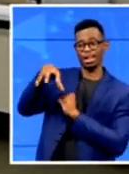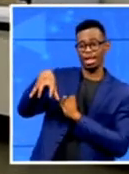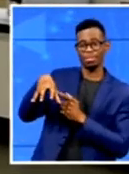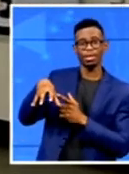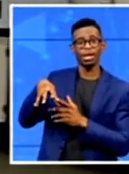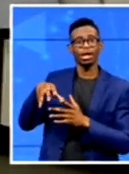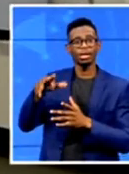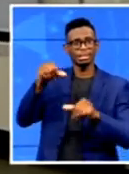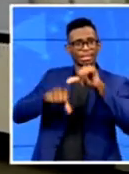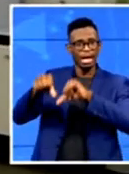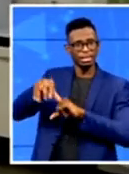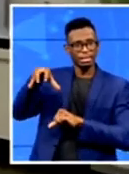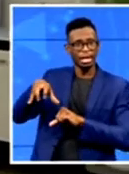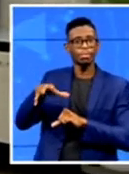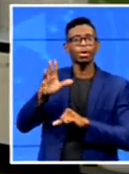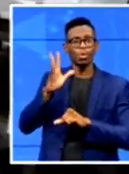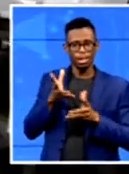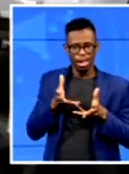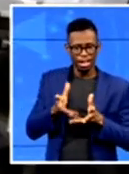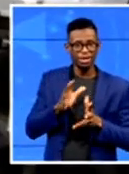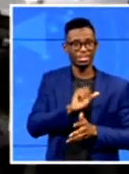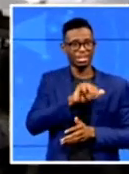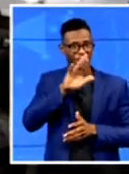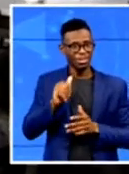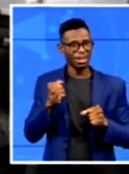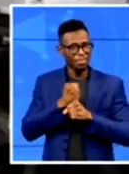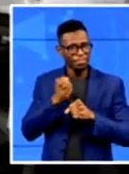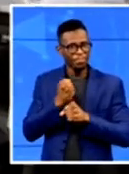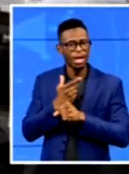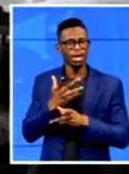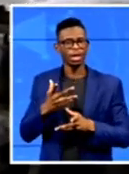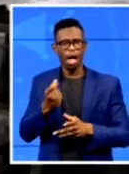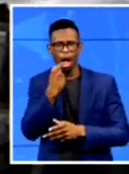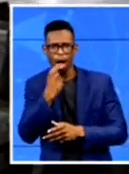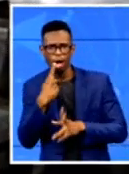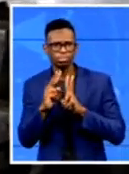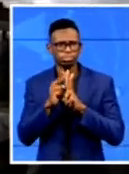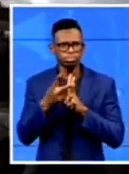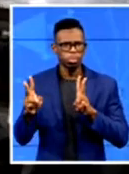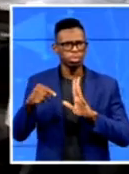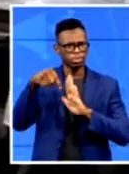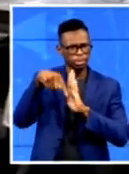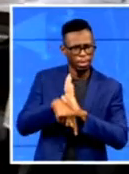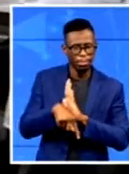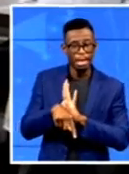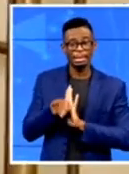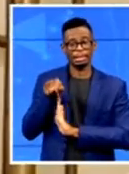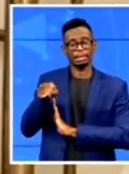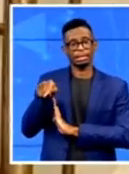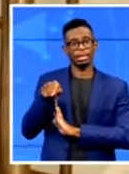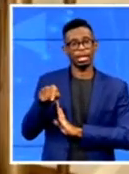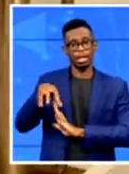to manufacture active pharmaceutical ingredients. The world-class laboratory will boost South Africa's pharmaceutical